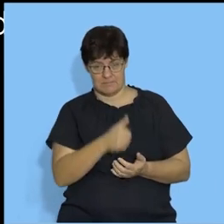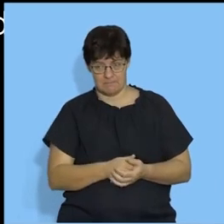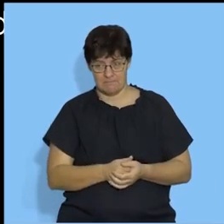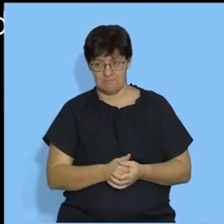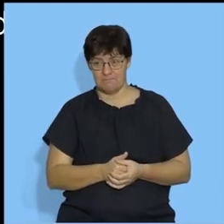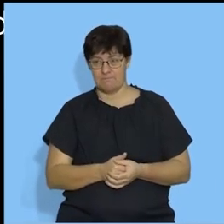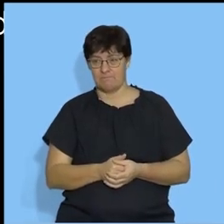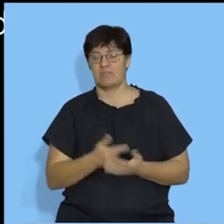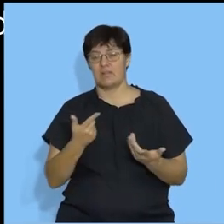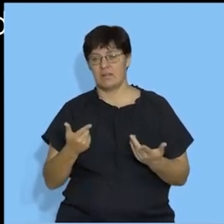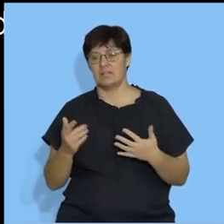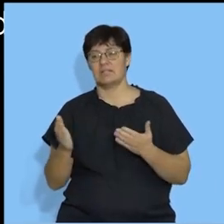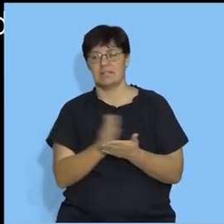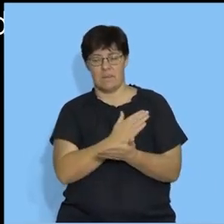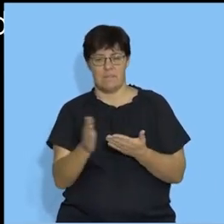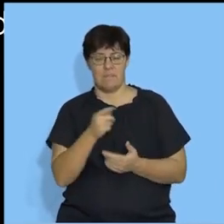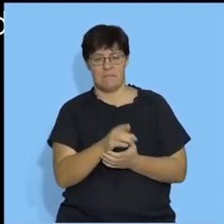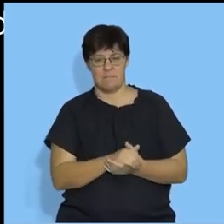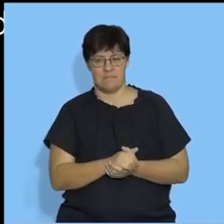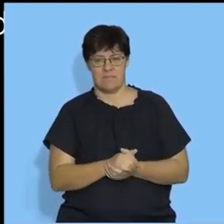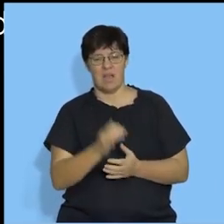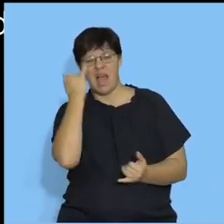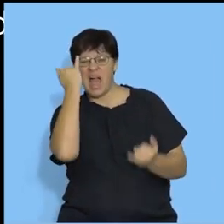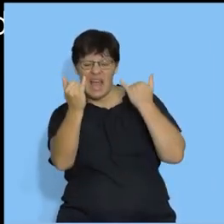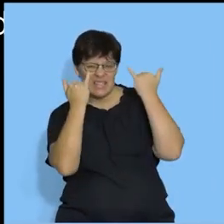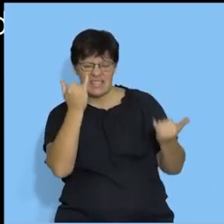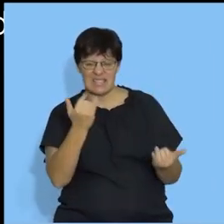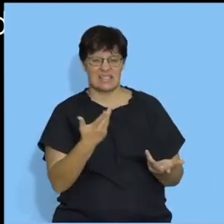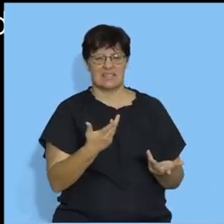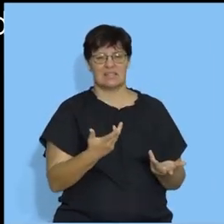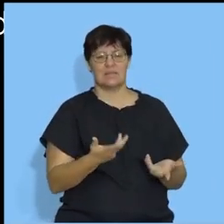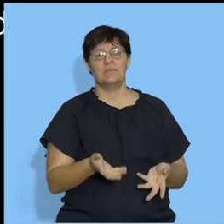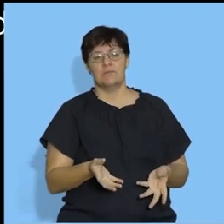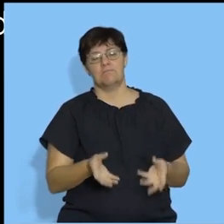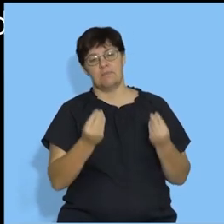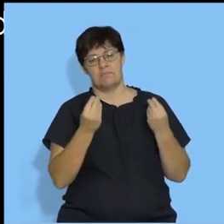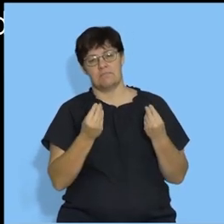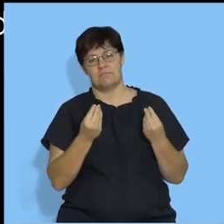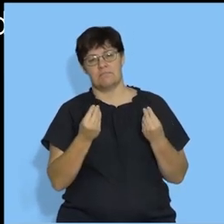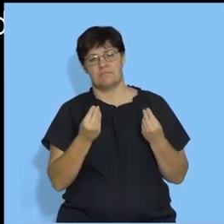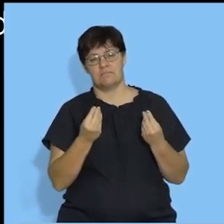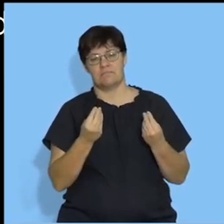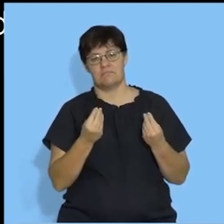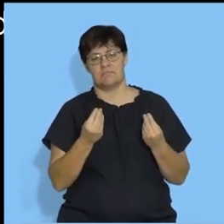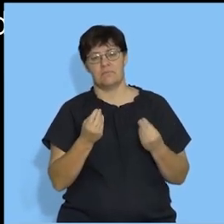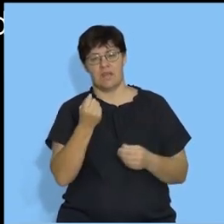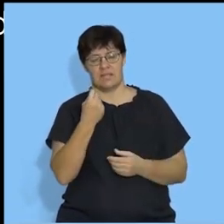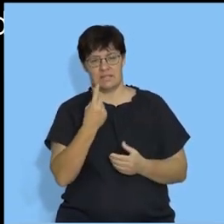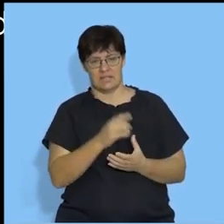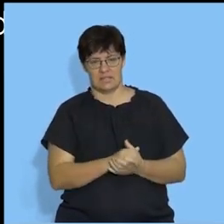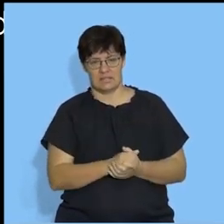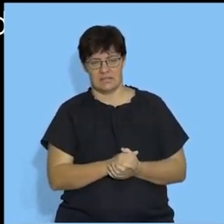the ideas that we actually need to try and understand. So if we think